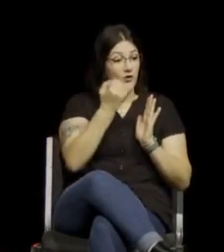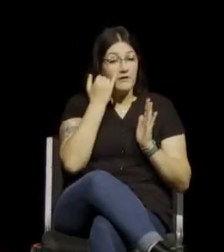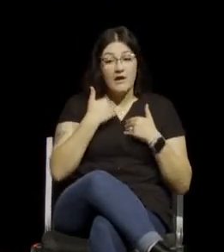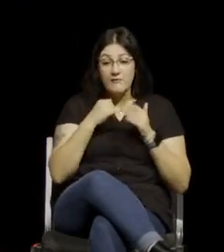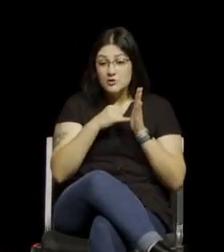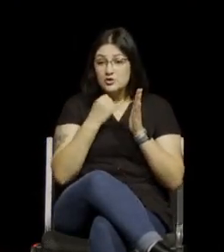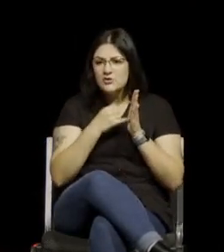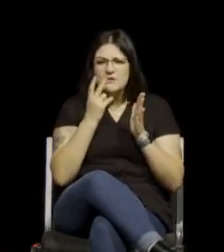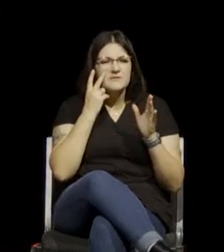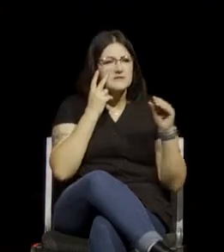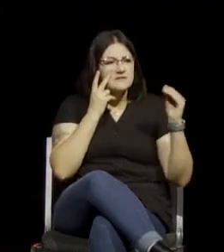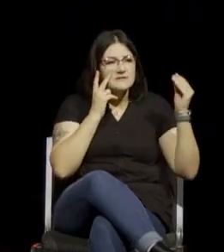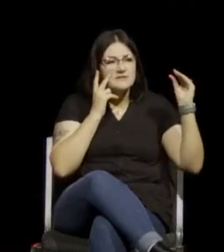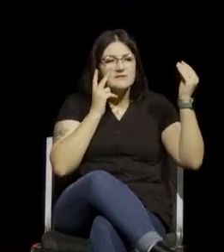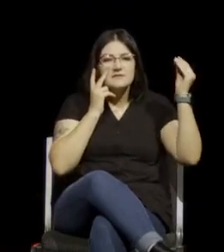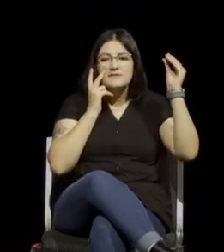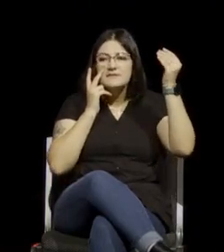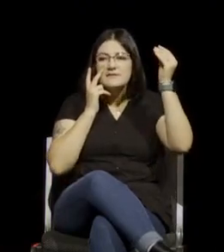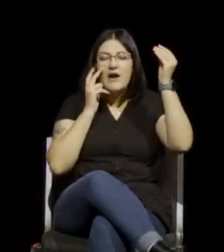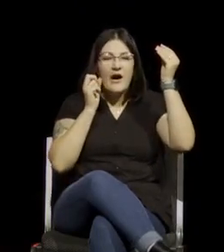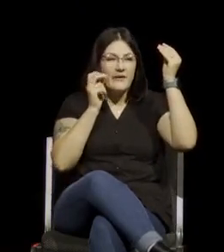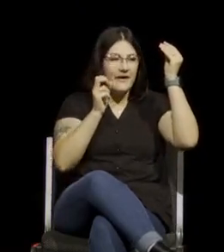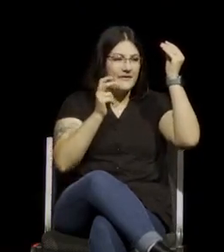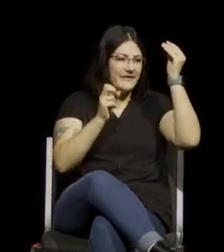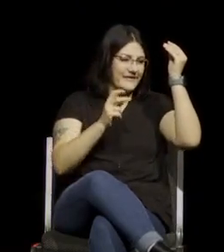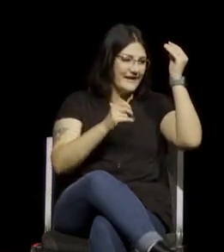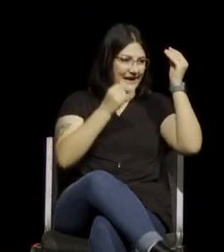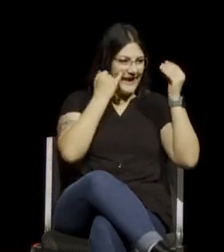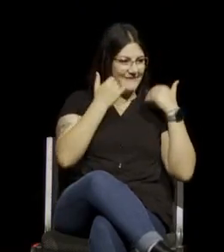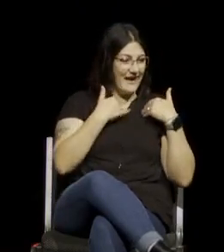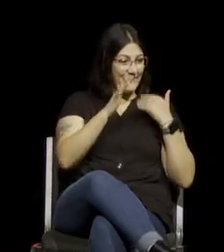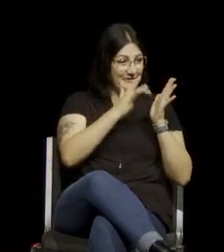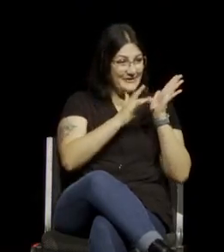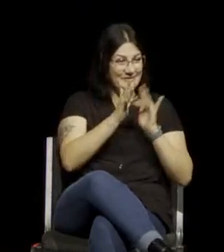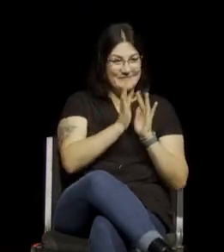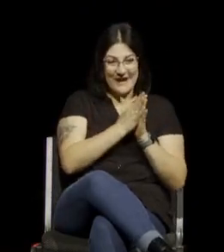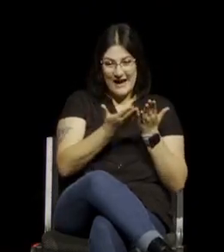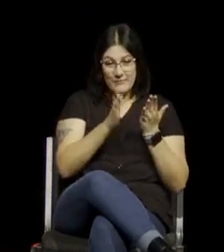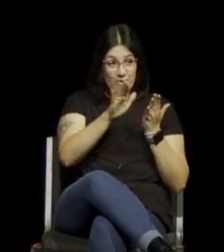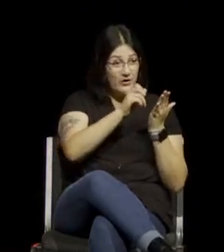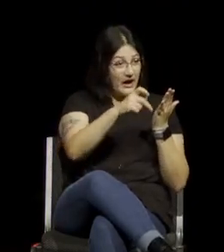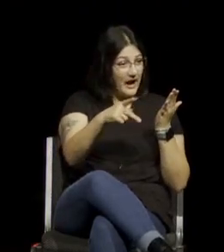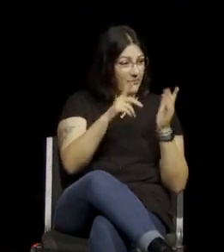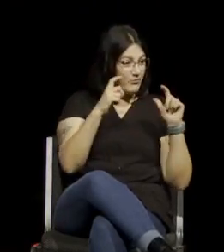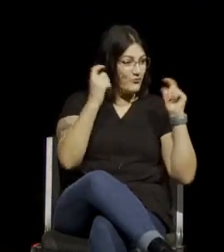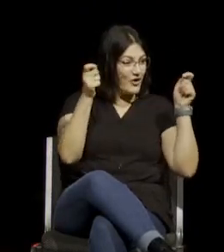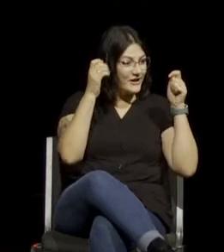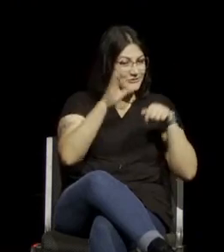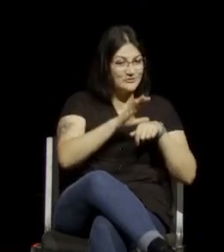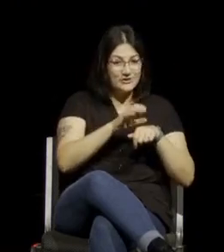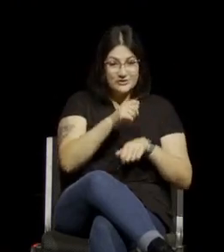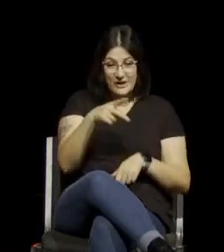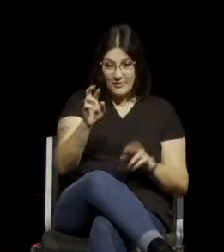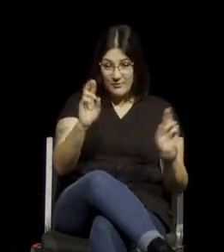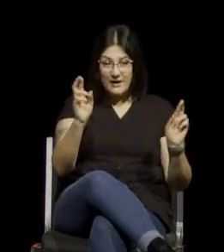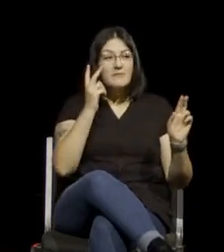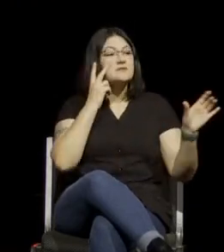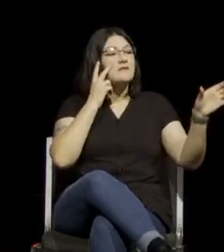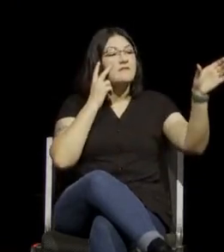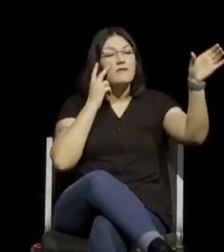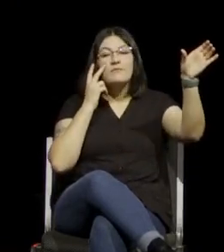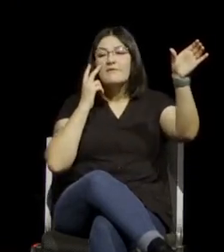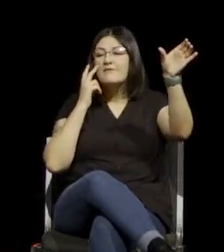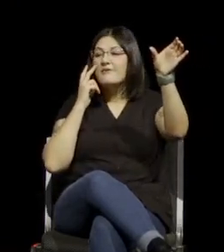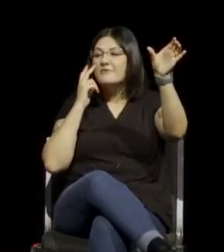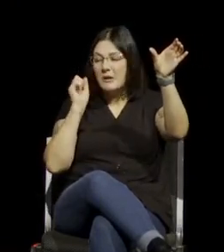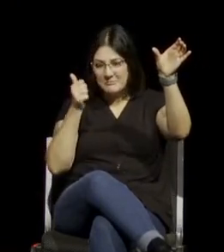me see it. Yeah? All right, very good. If you got your Bible app, Praise Church app, open and ready to rock and roll, let me see it. Okay, all